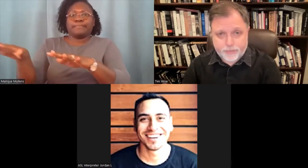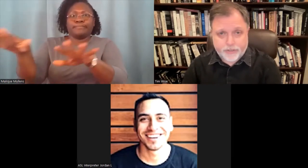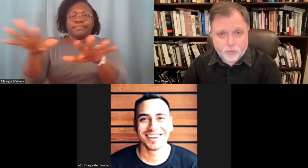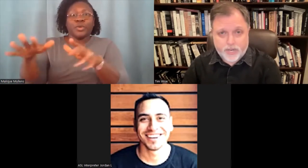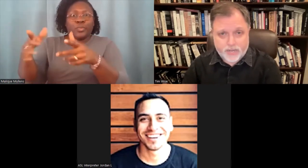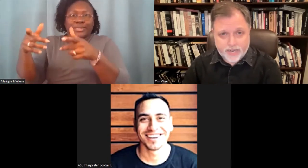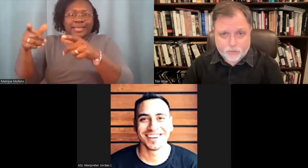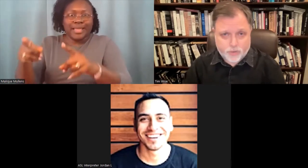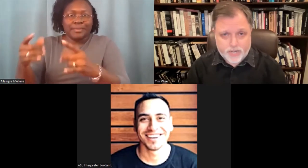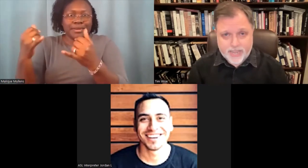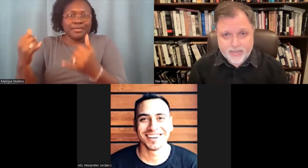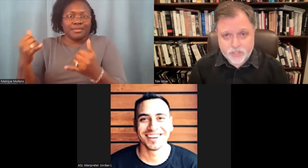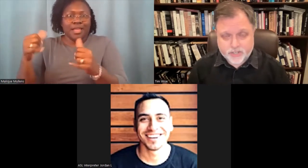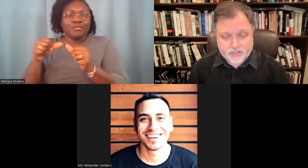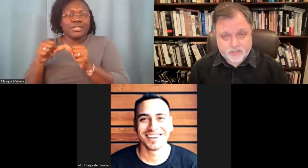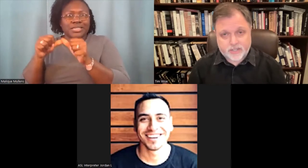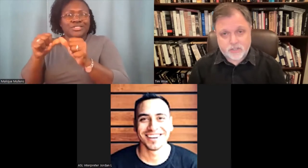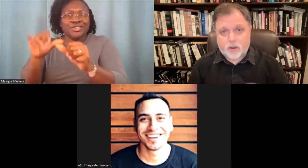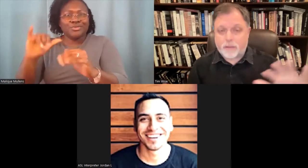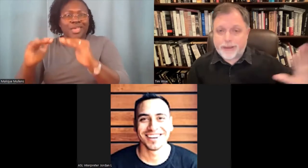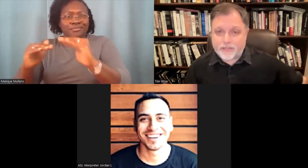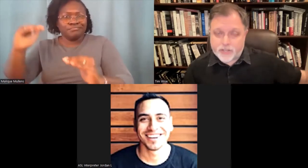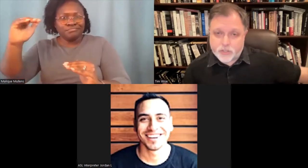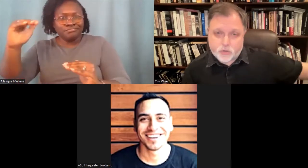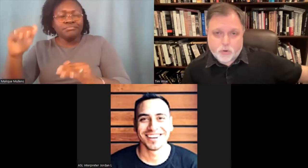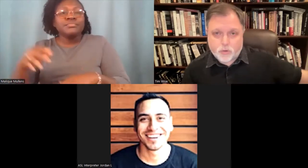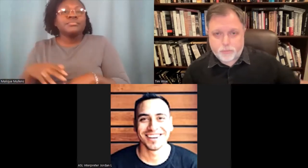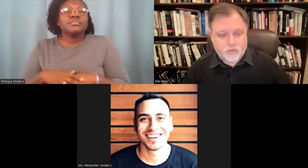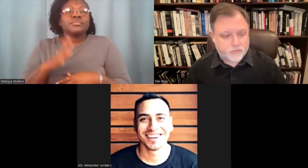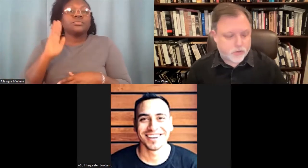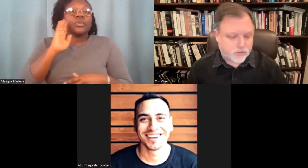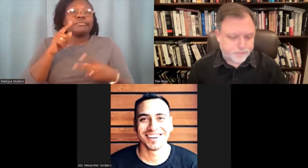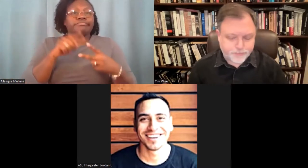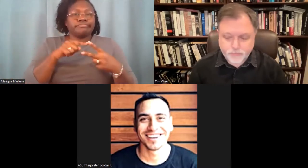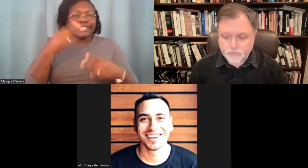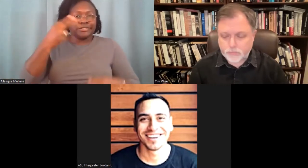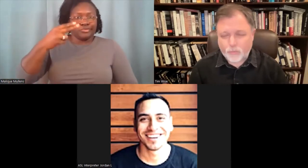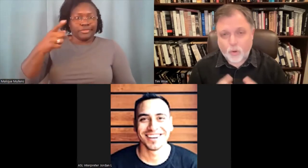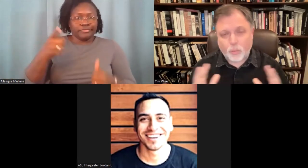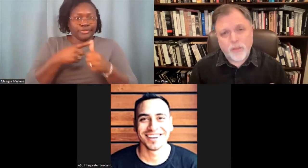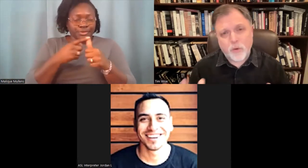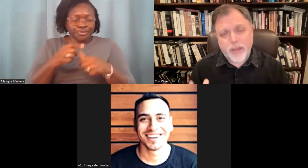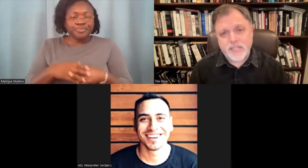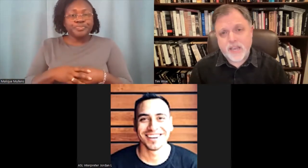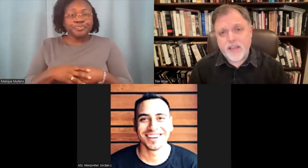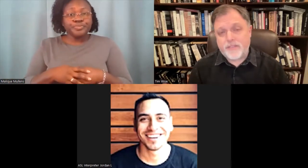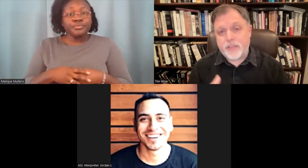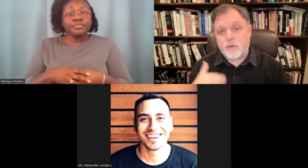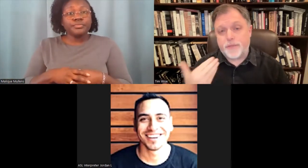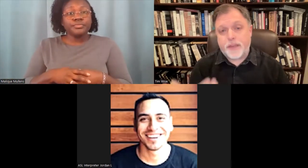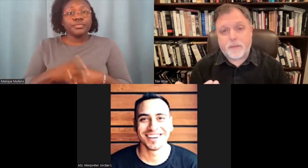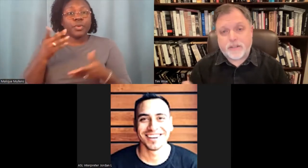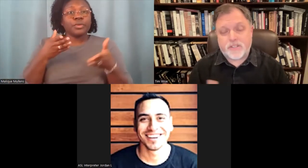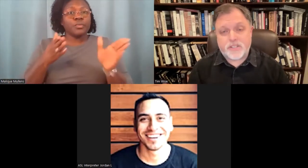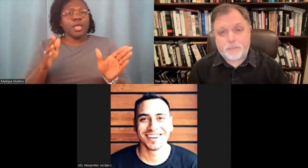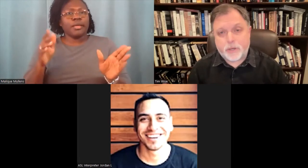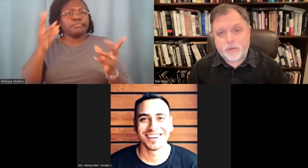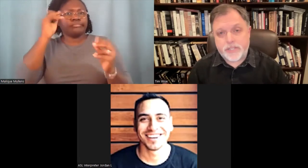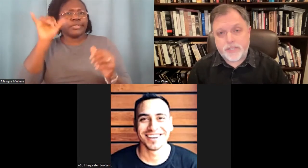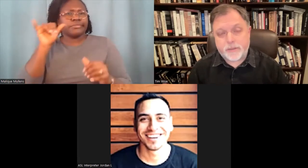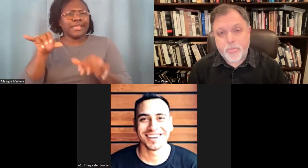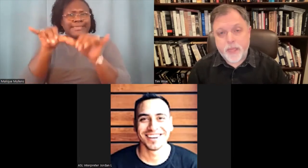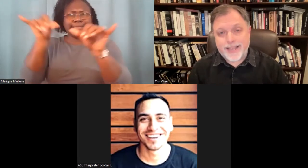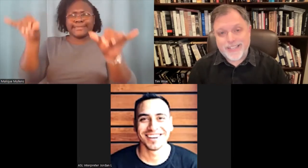that perpetuate inequity and injustice. Let's talk about the historical piece first. One of the ways that you can think about